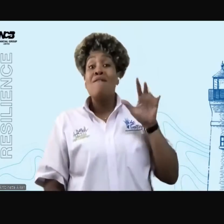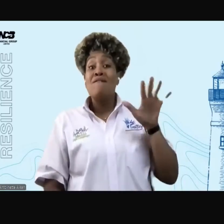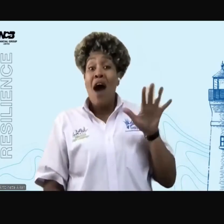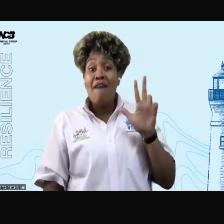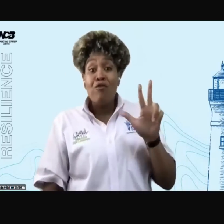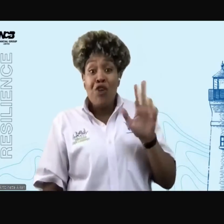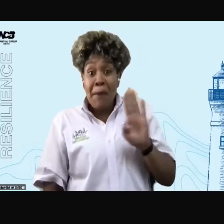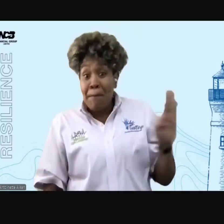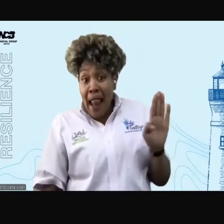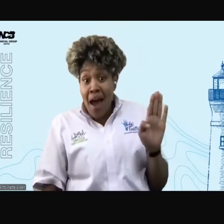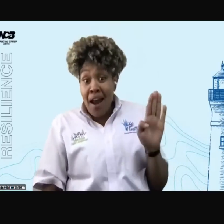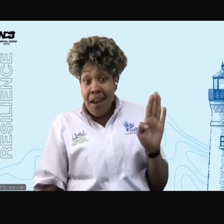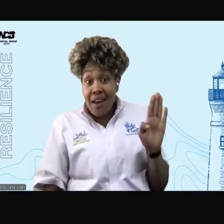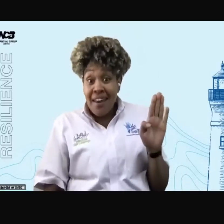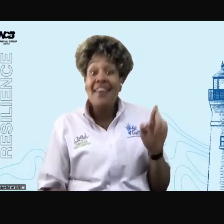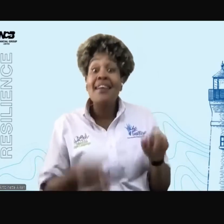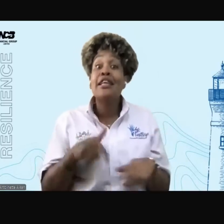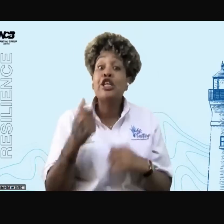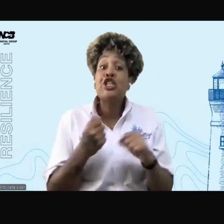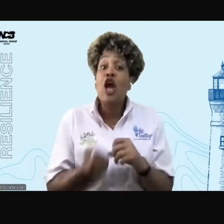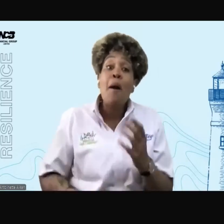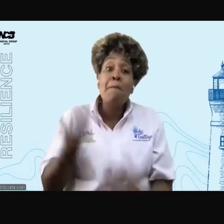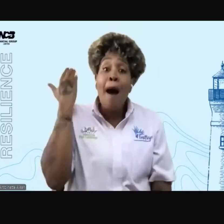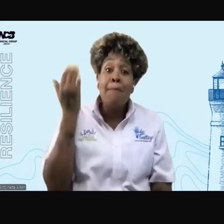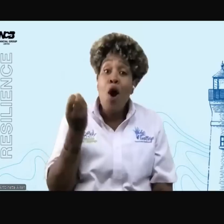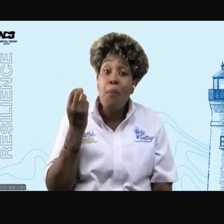$171.53 billion. This year, it's